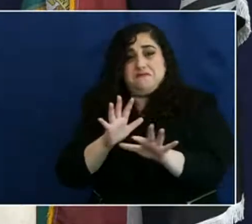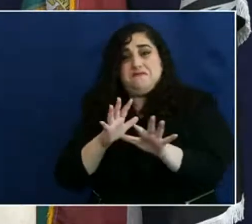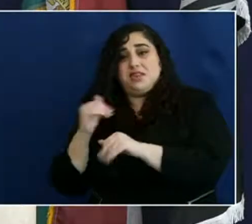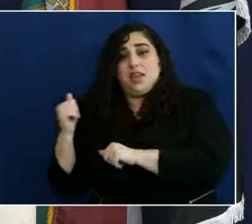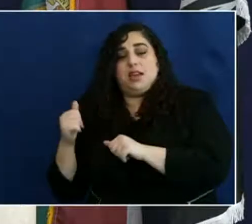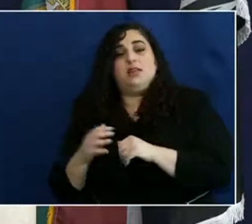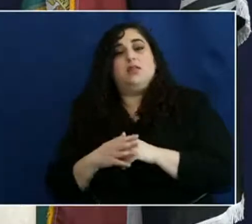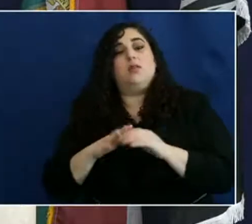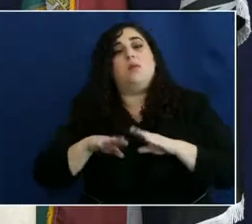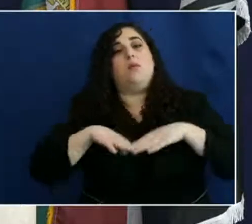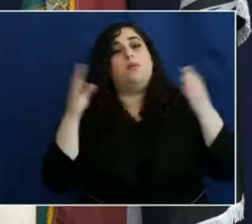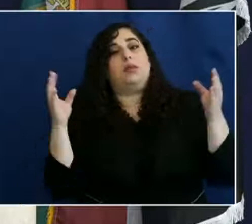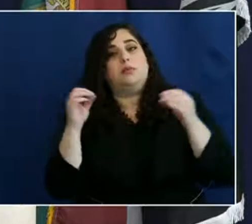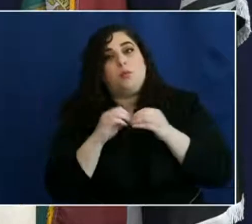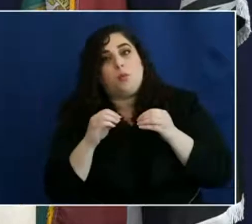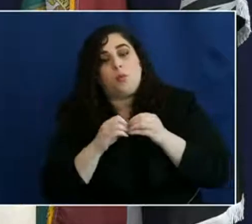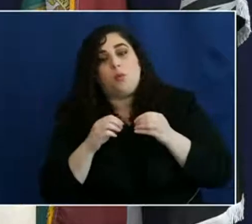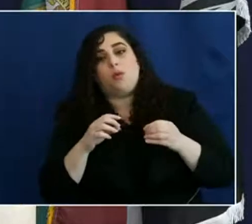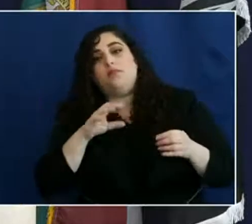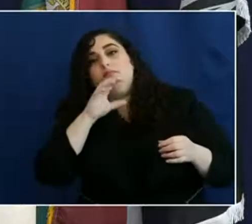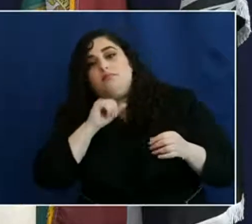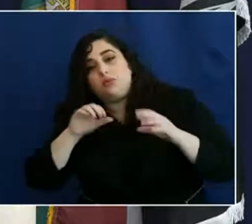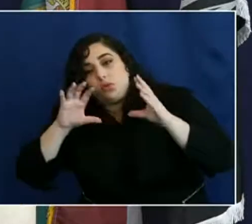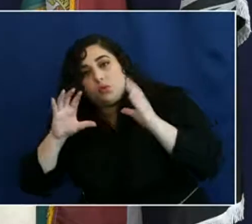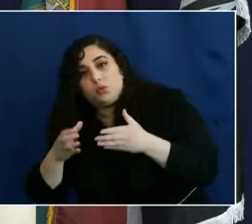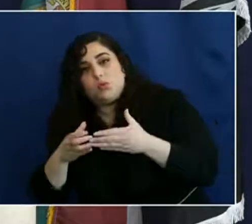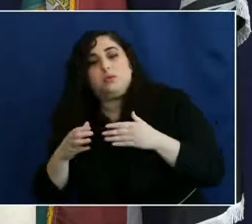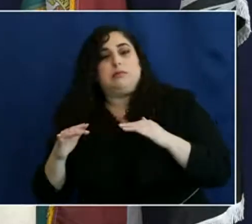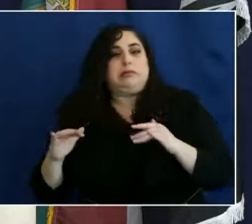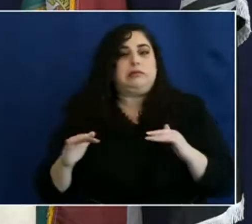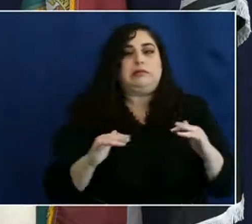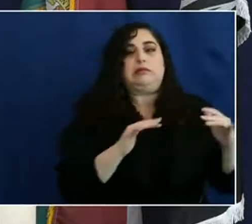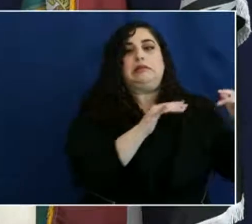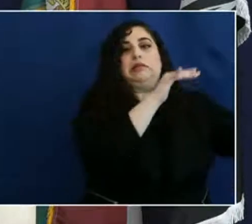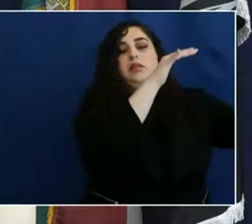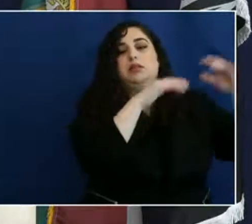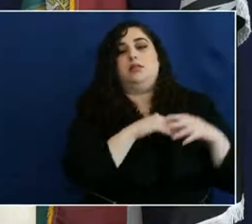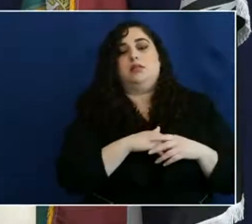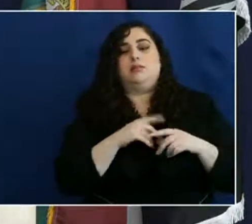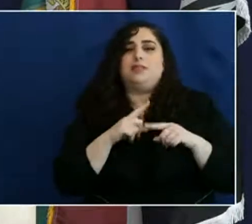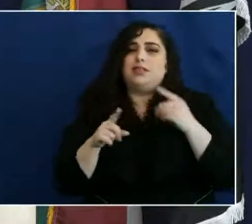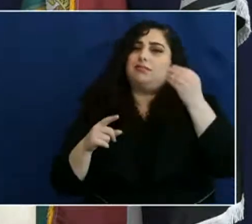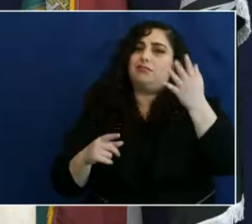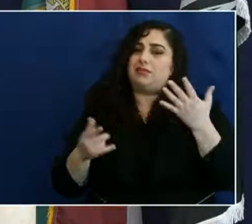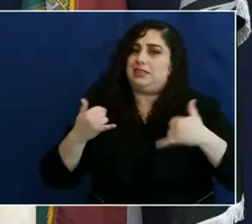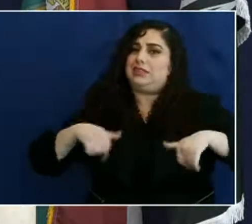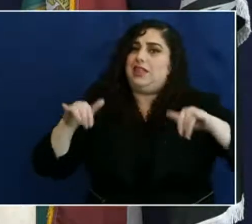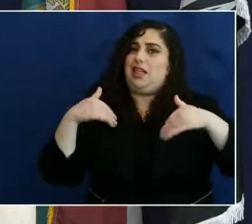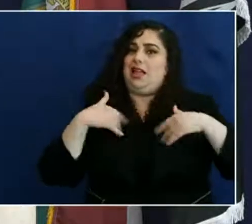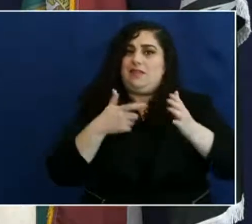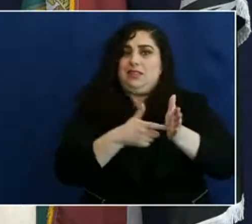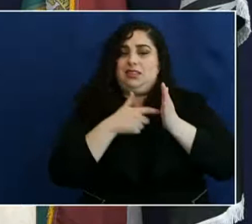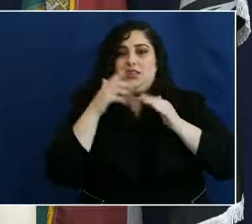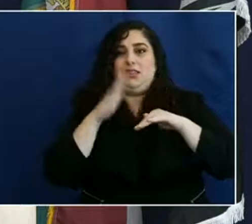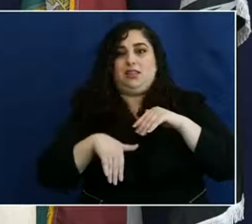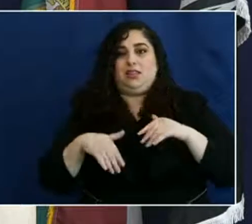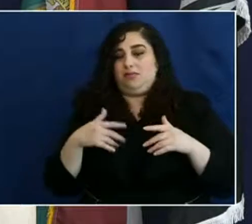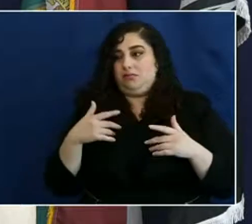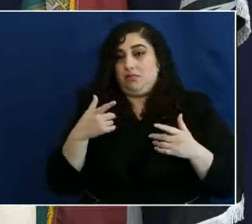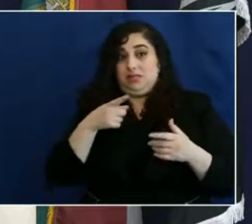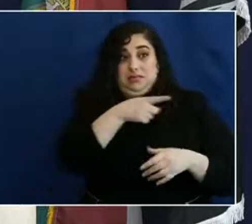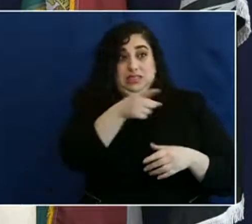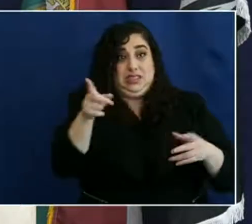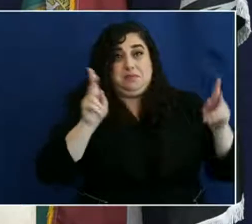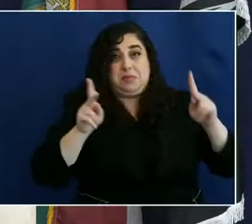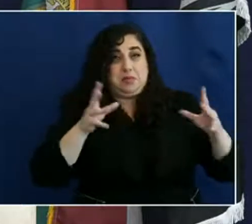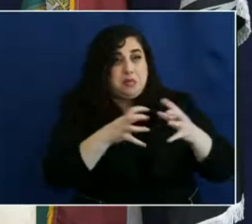health conditions, and now with seniors. And so, there still continues to be much greater demand than there is supply and availability. And